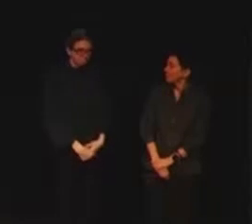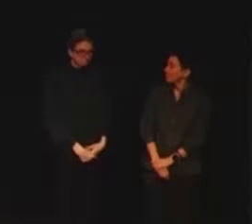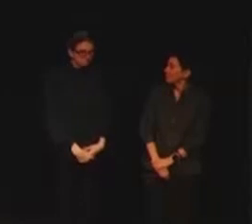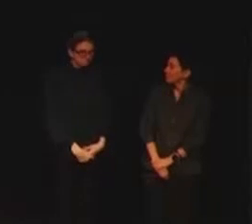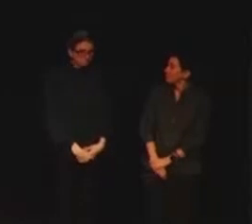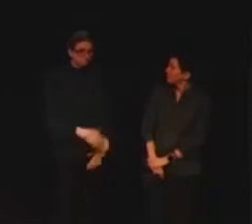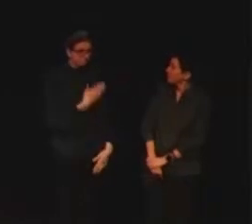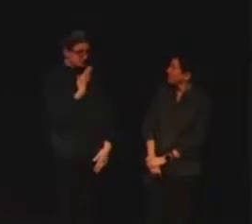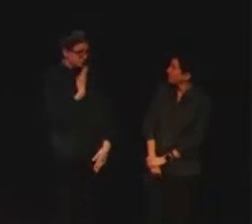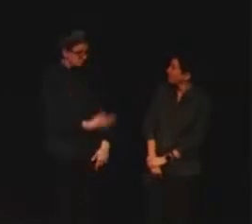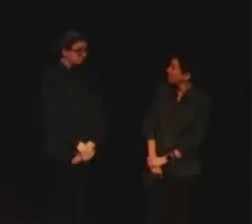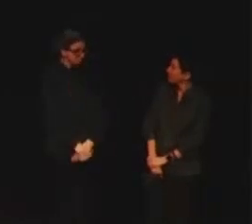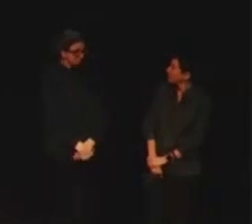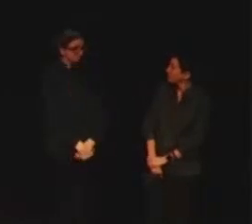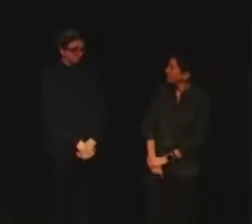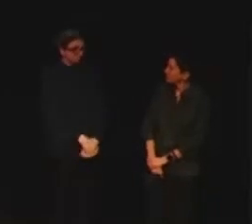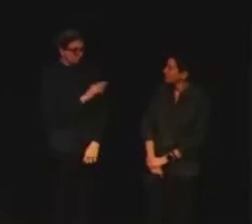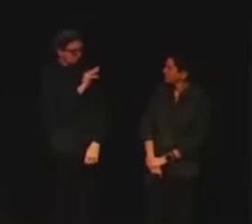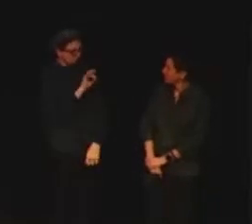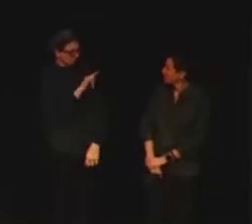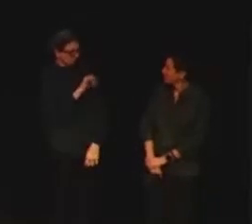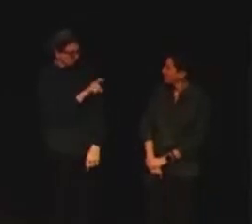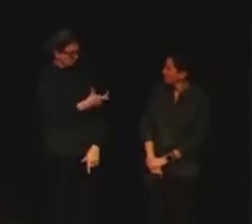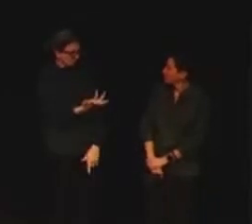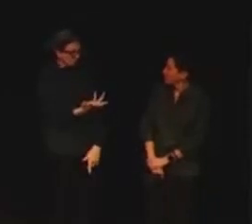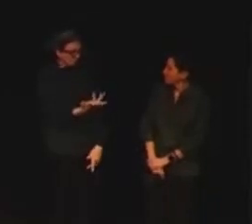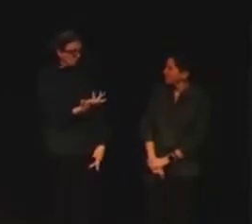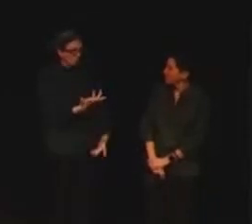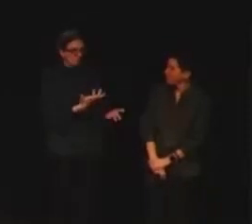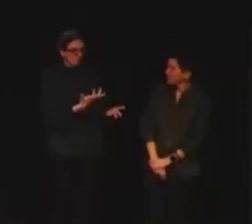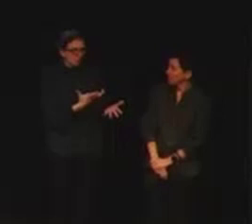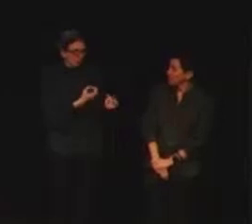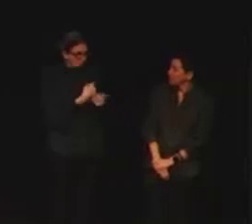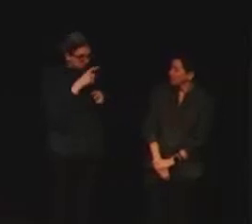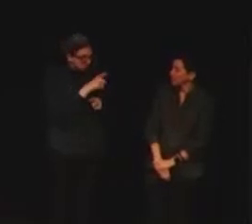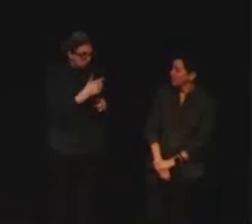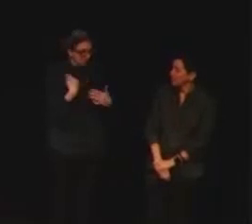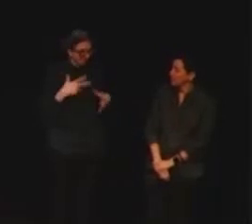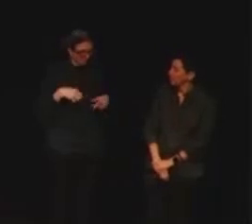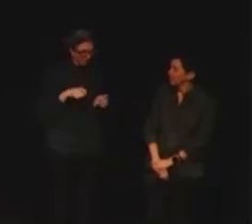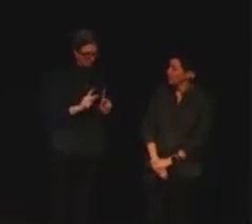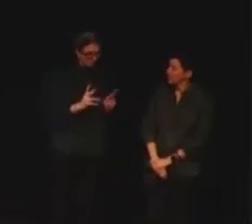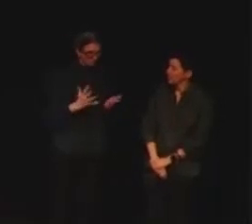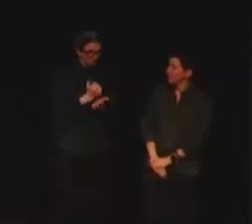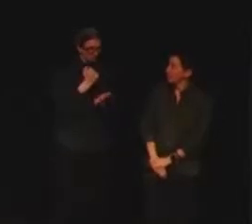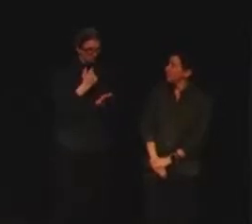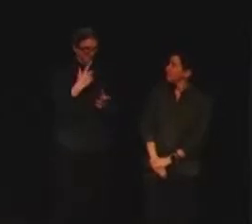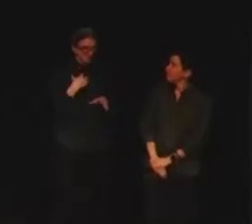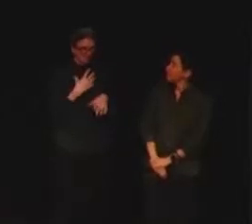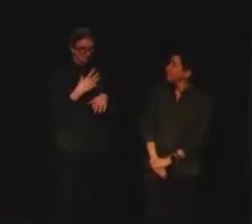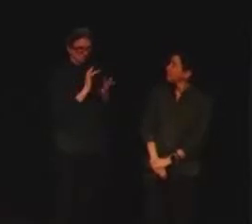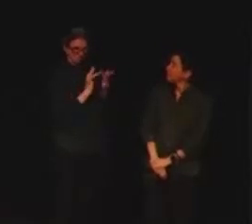Thank you for that. Yeah. Michael, I want to make sure that they have an opportunity and the people on the internet have